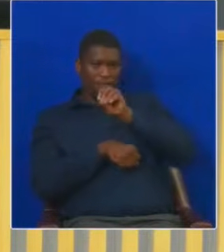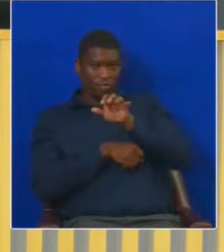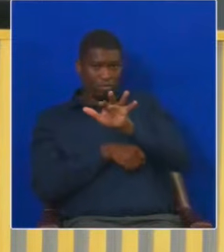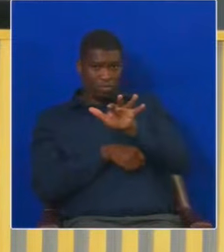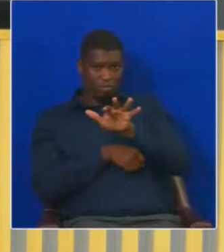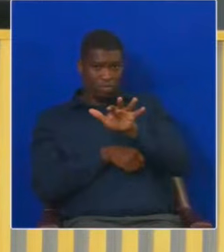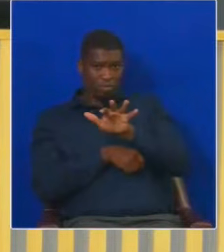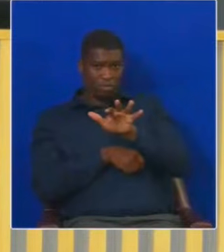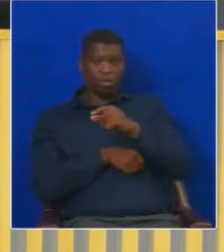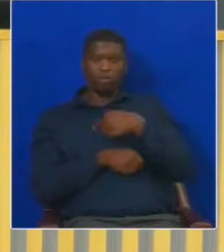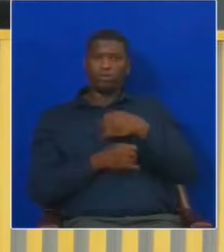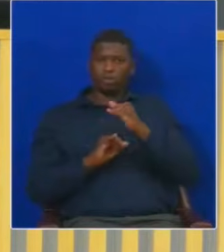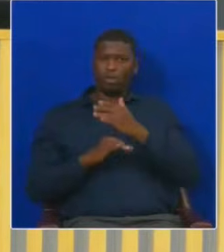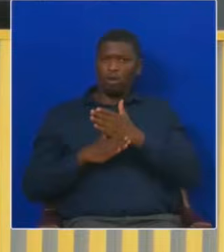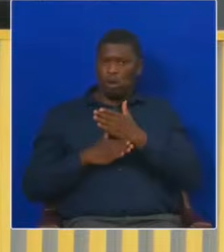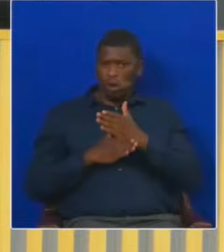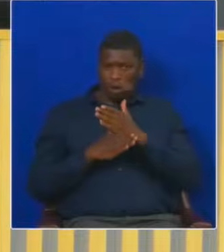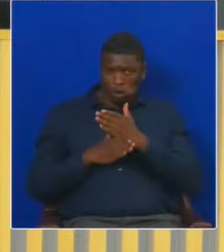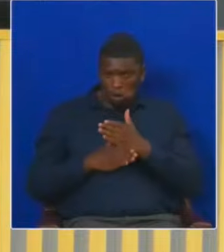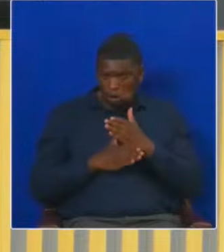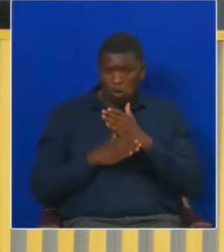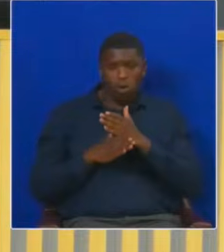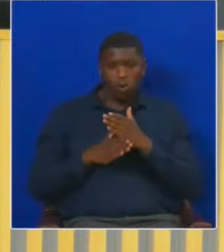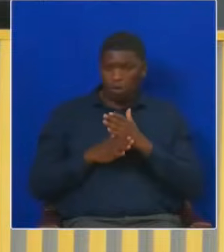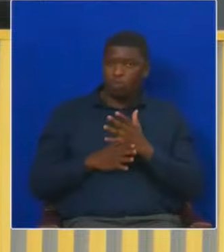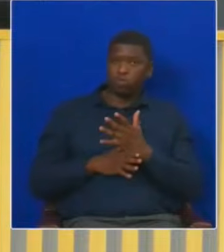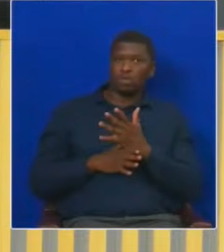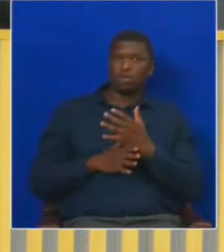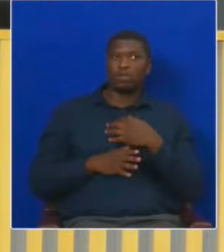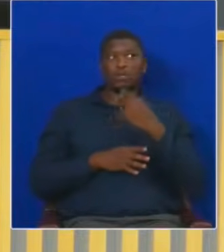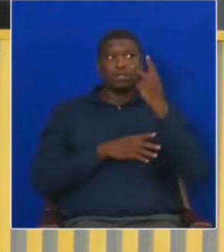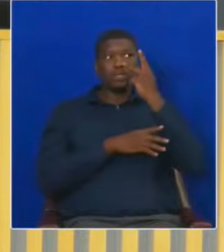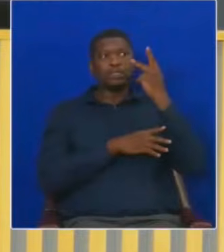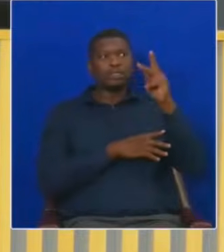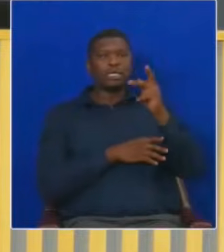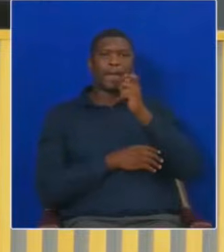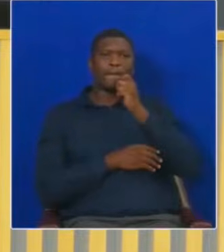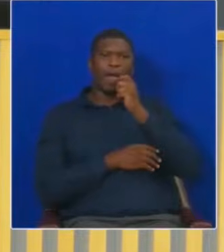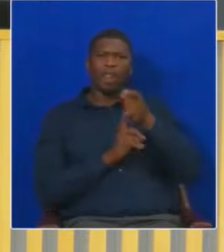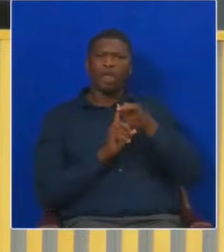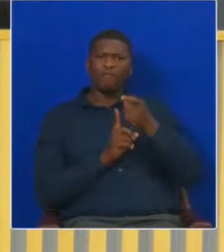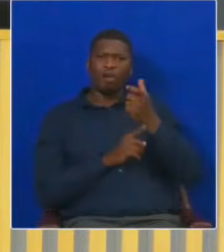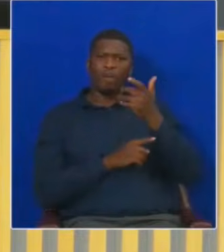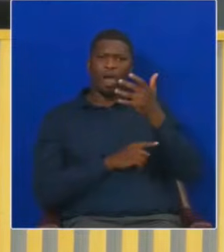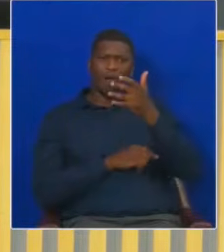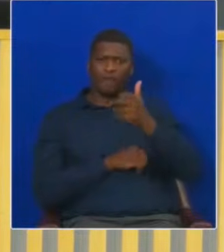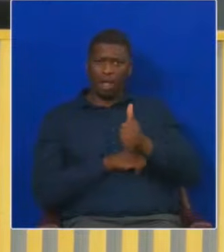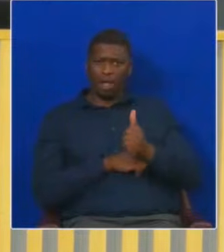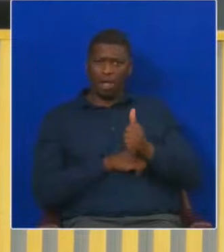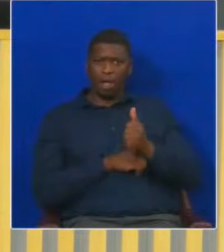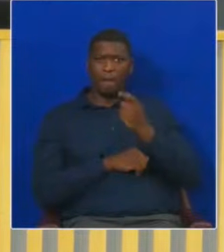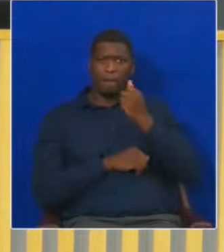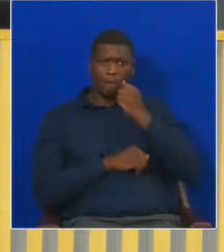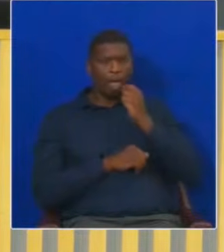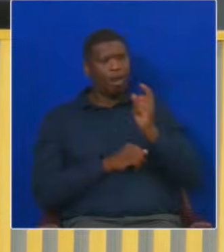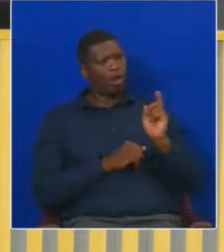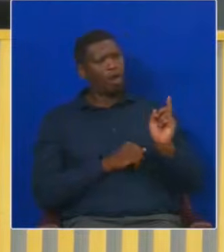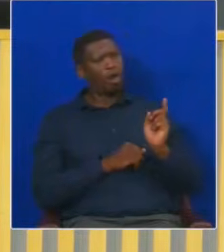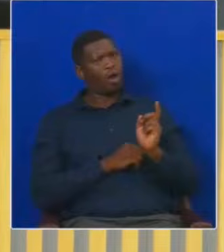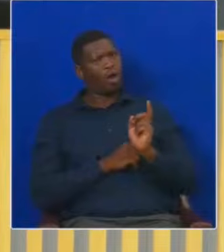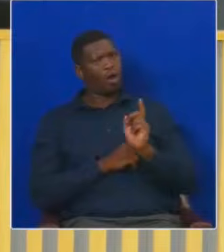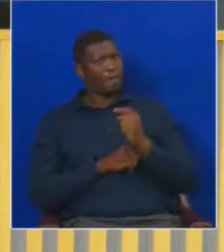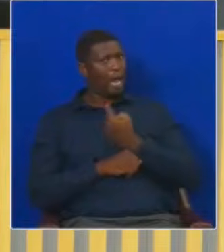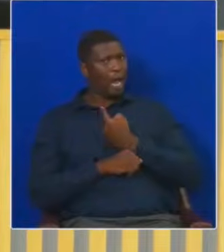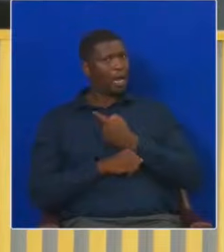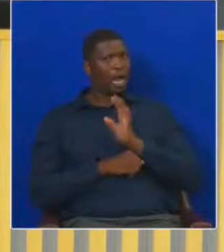I noticed an African male through my office window being escorted from the gate.